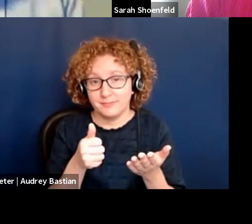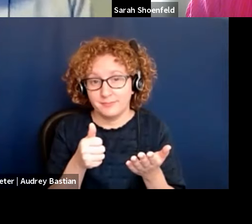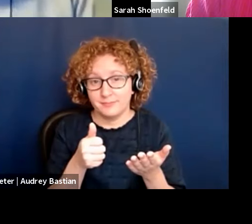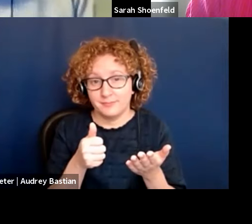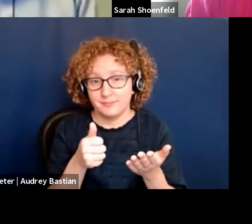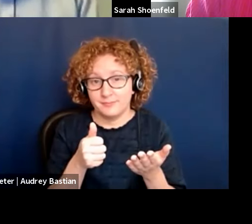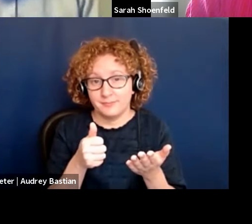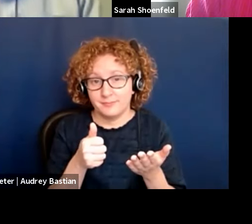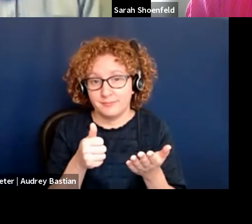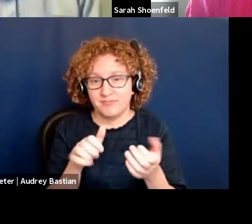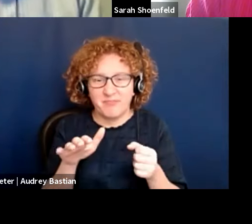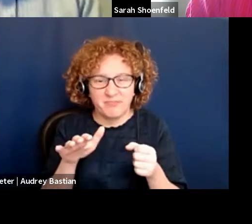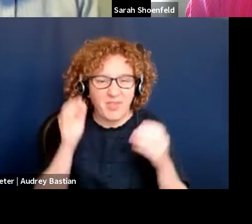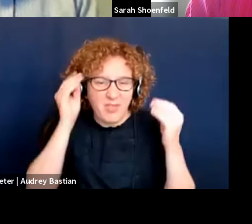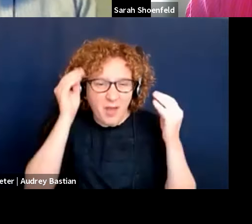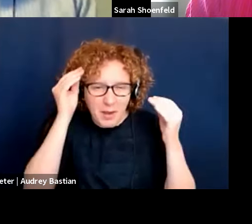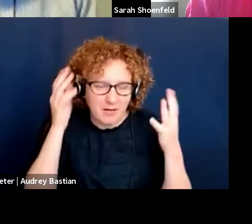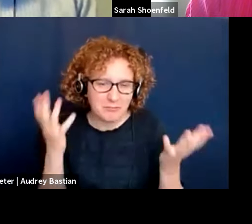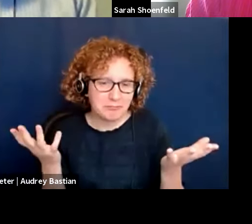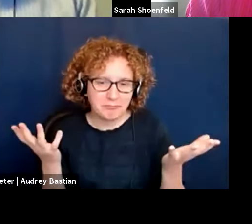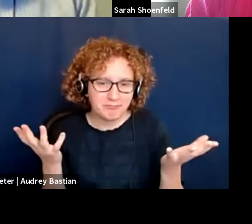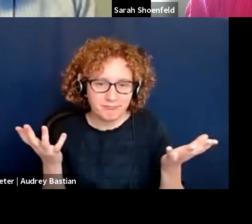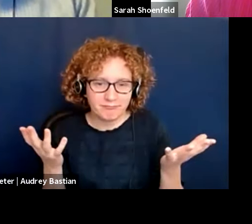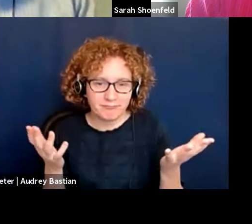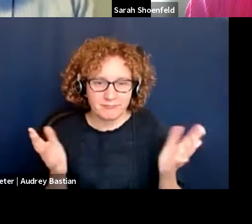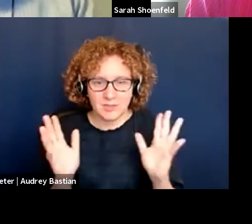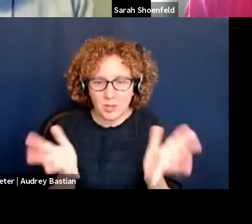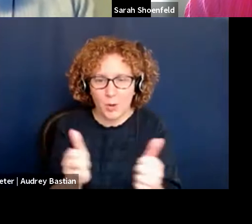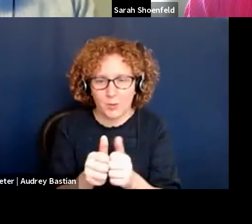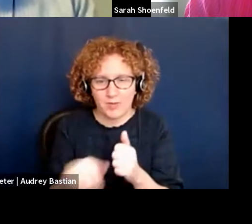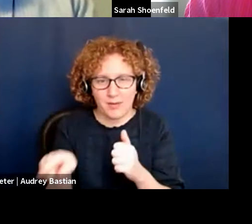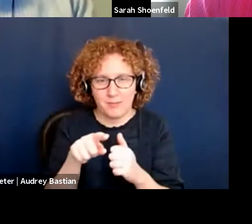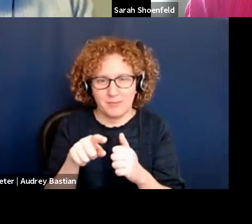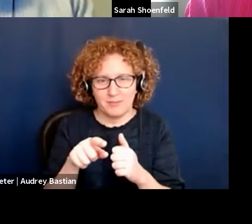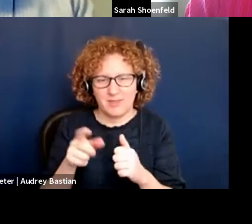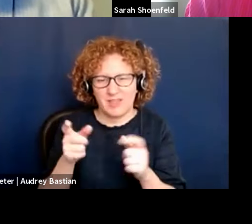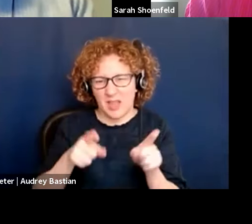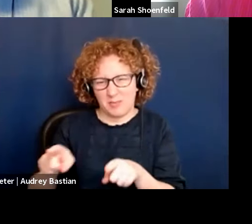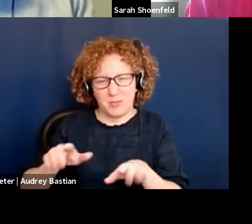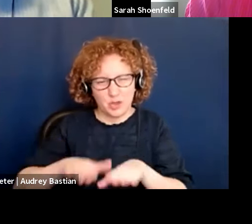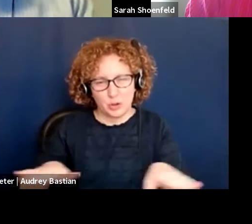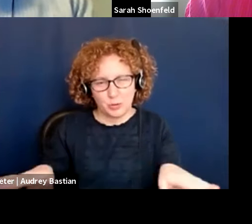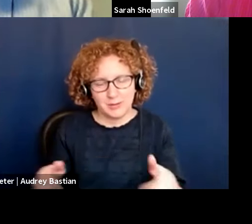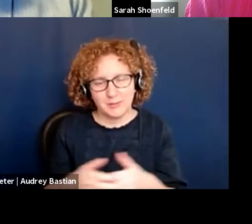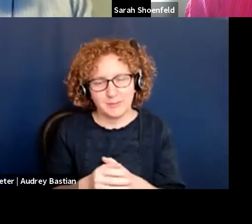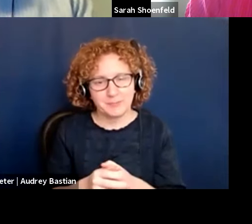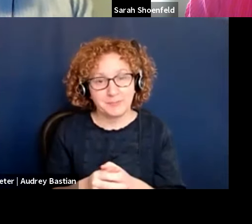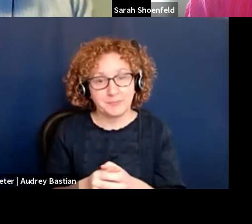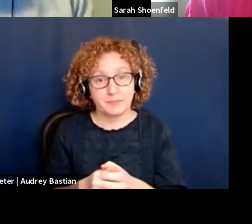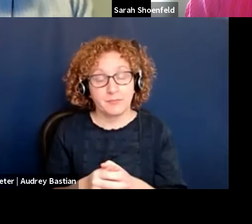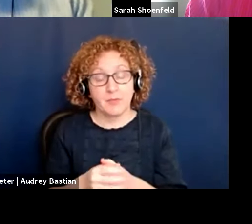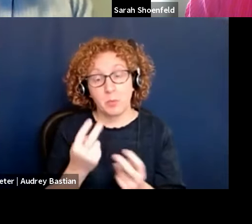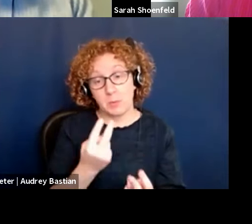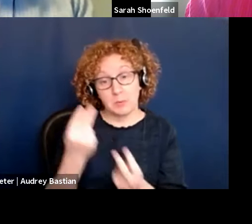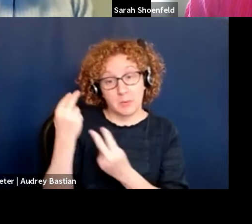you know, maybe they hadn't thought about it a while before we, you know, talked to them, because it had happened, you know, when they were children. But when they, you know, would